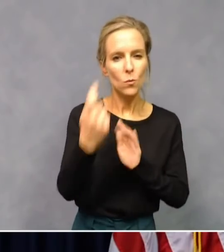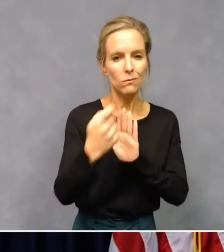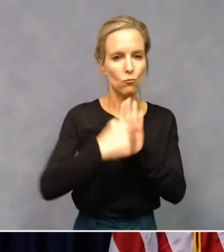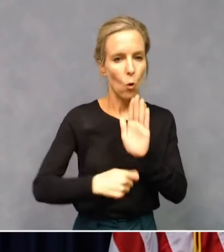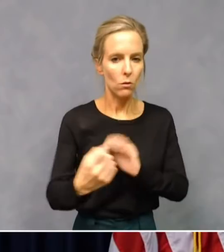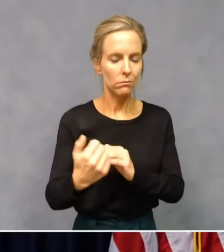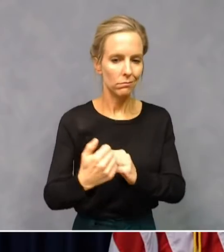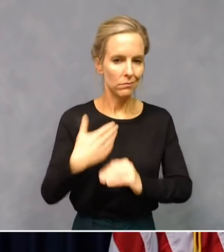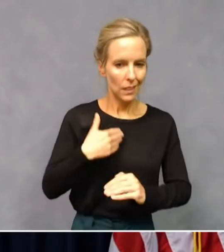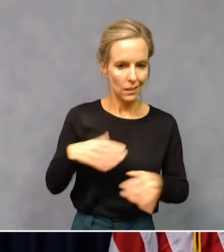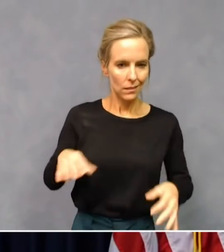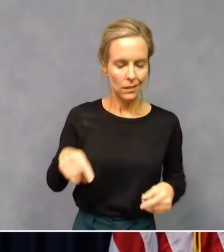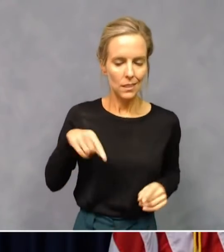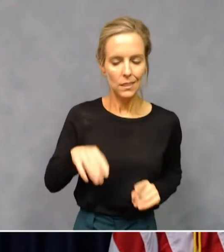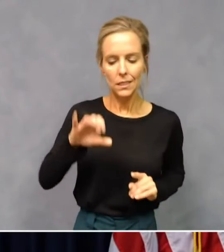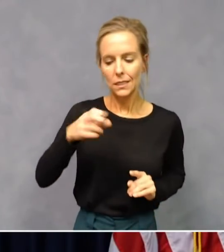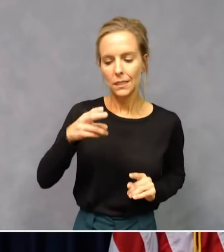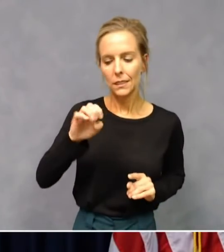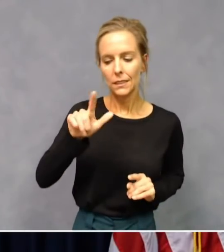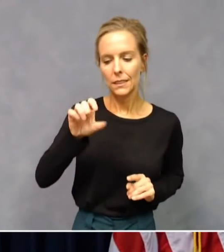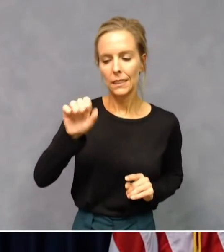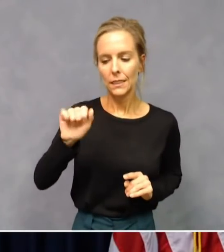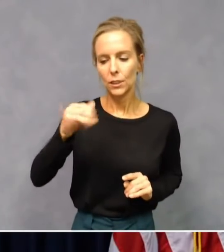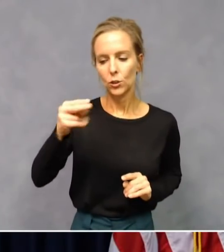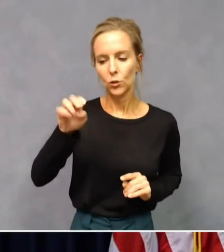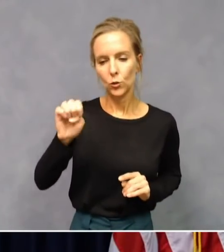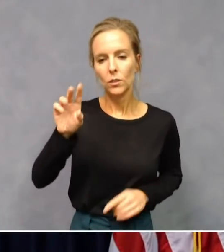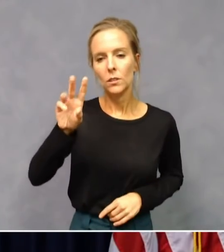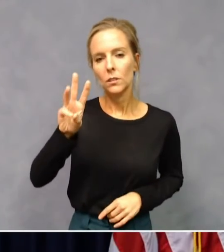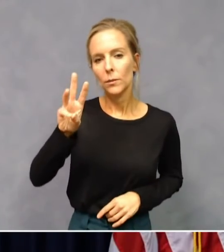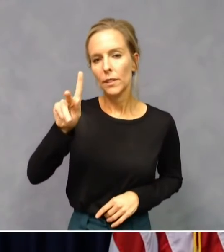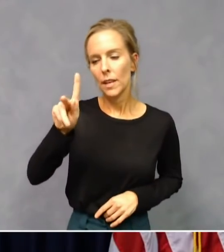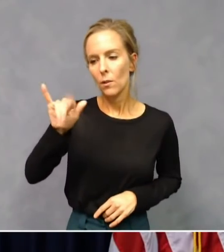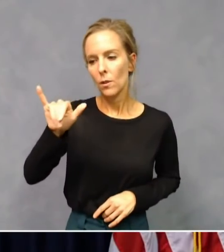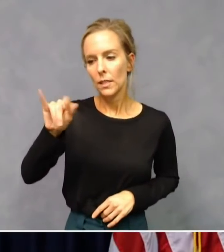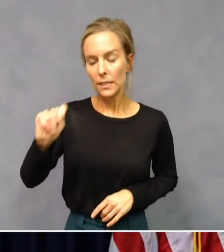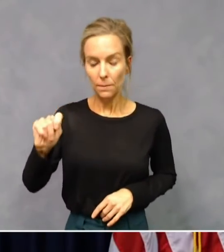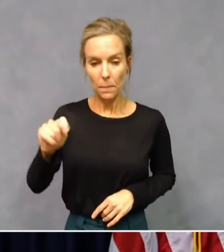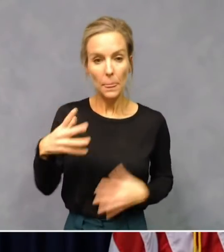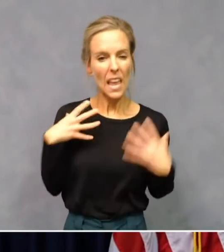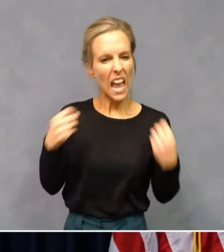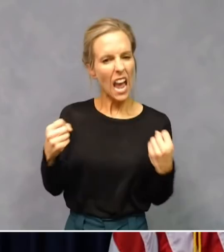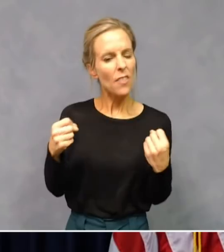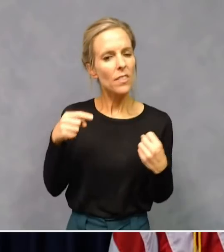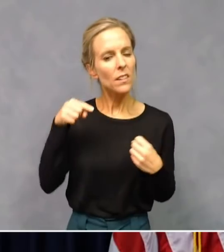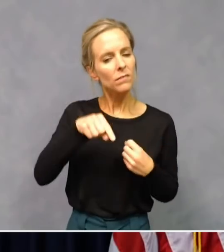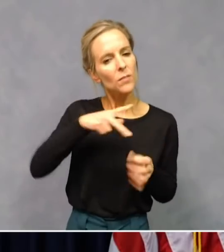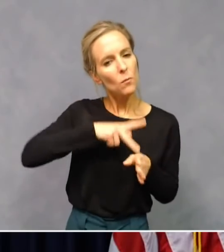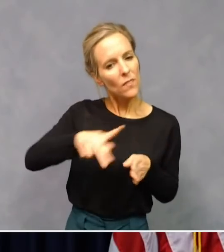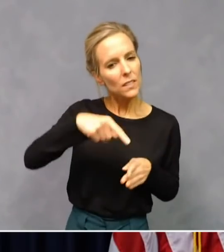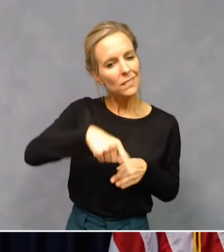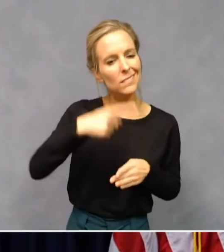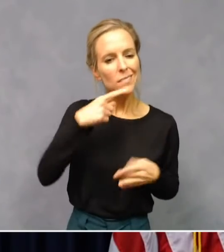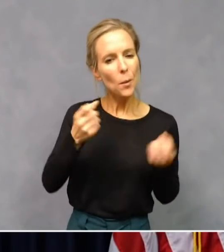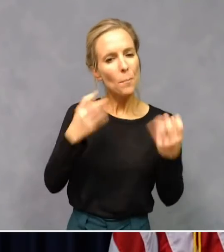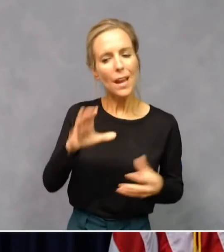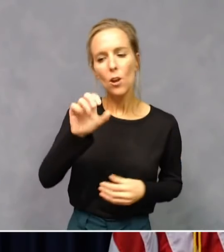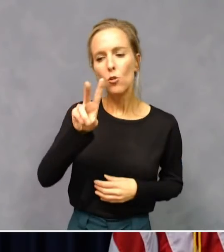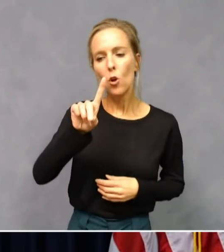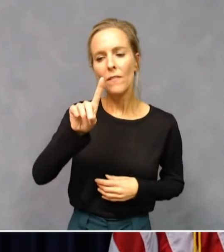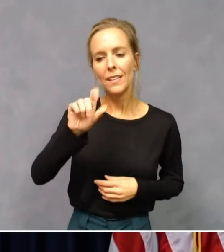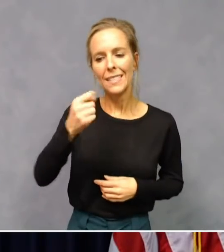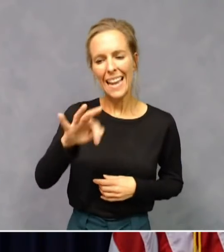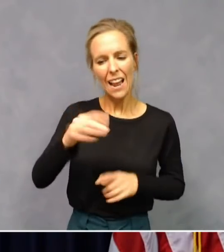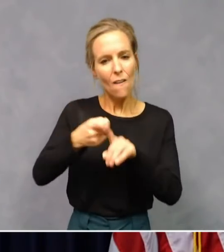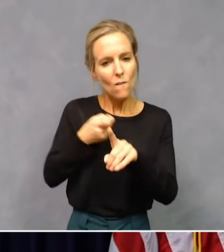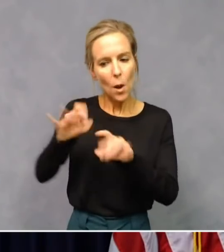from Chelsea Jones at WKYT. Health officials have been saying that many recent COVID-19 cases are coming from family